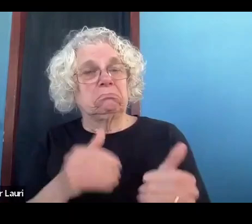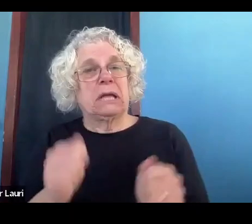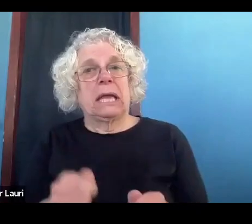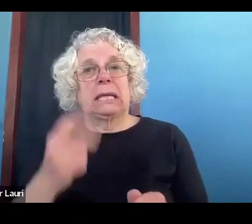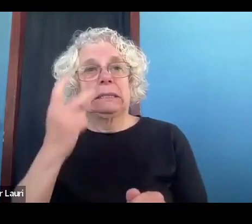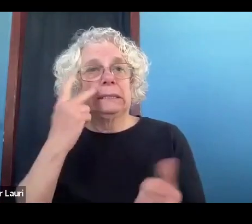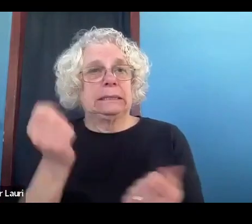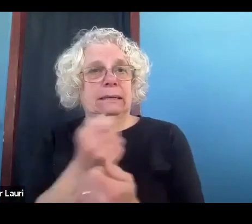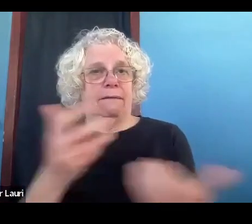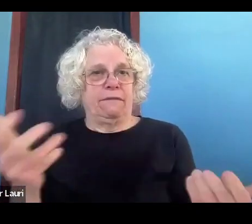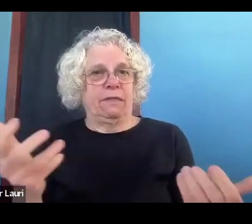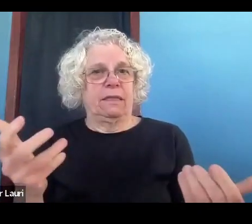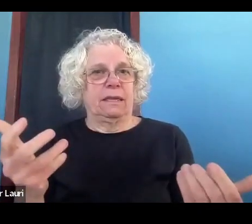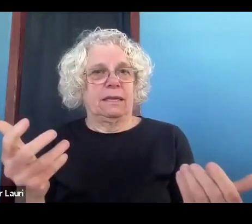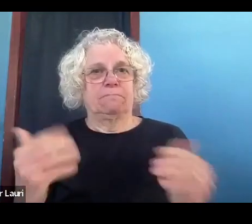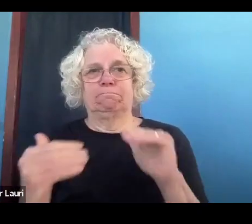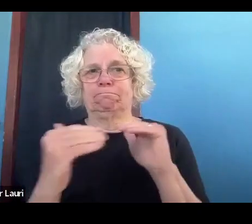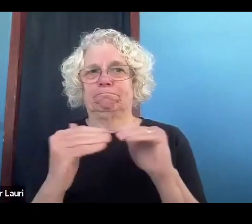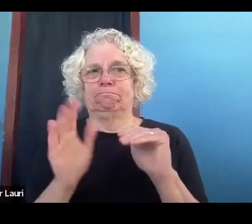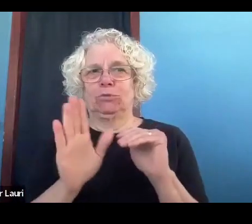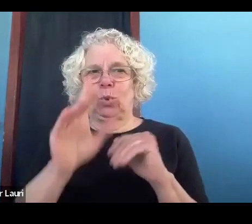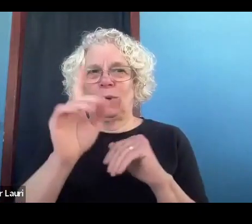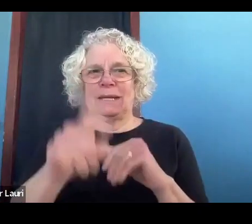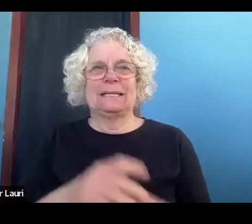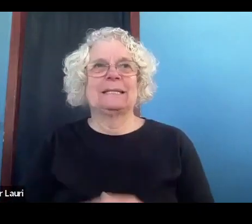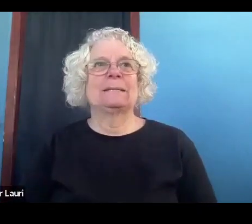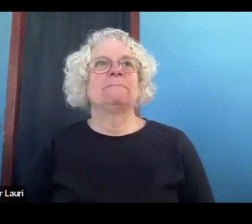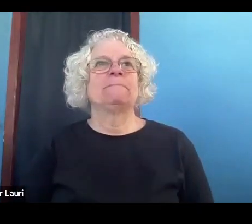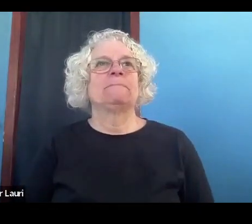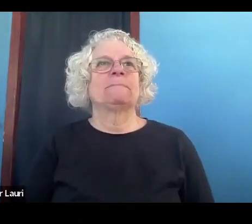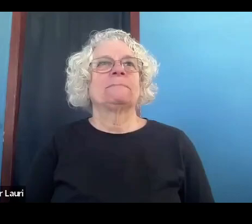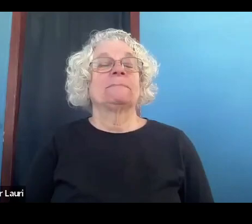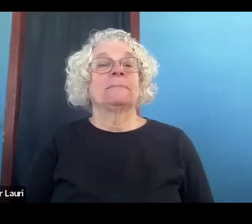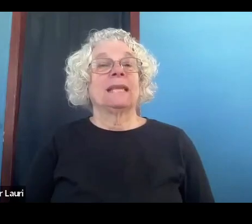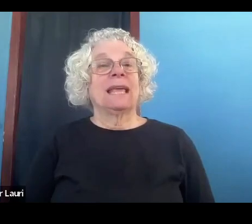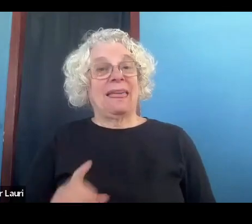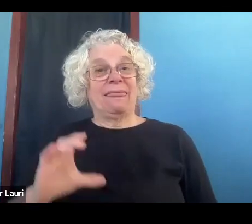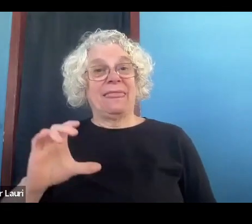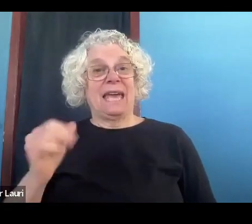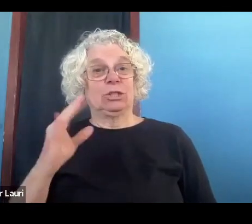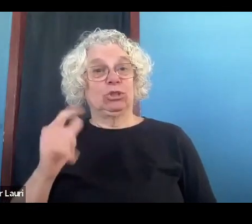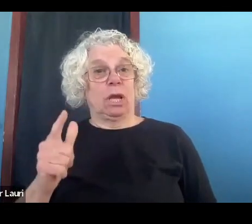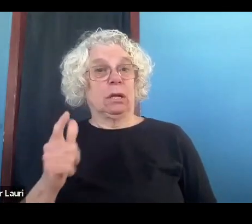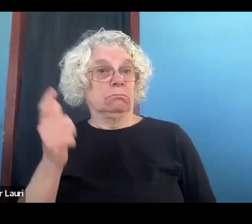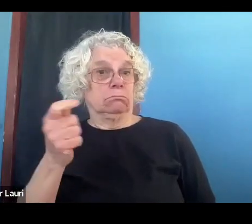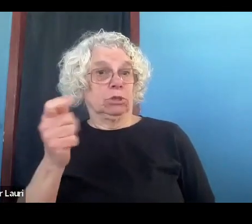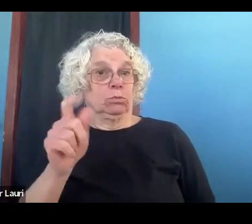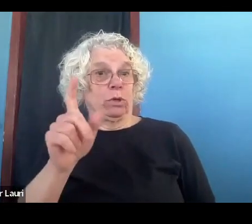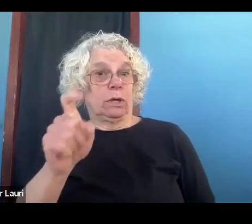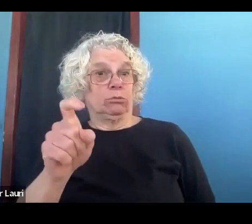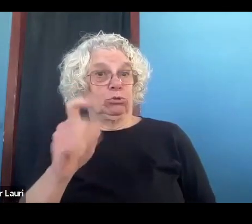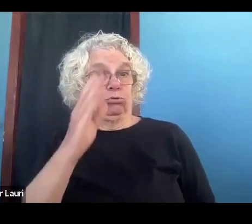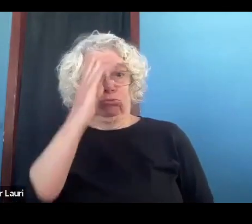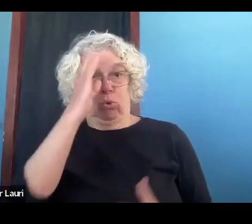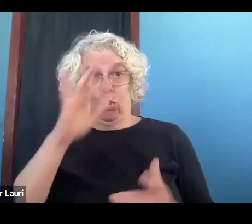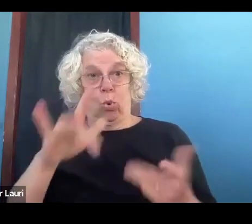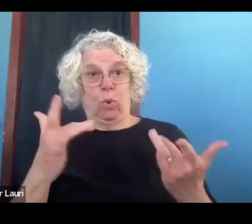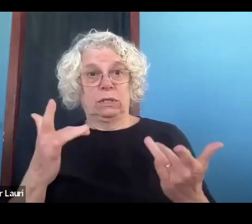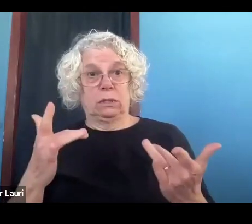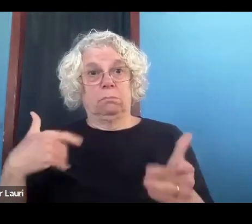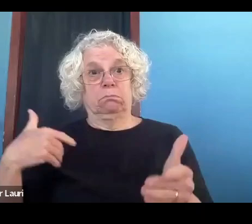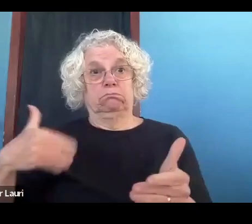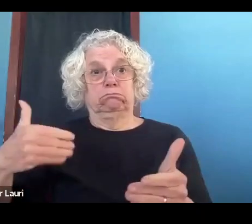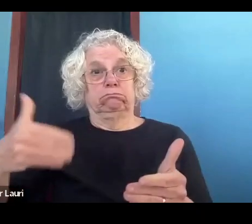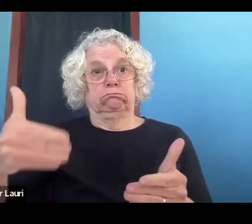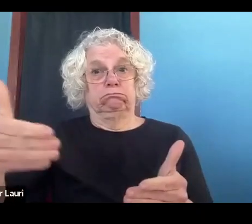material in a way that suits your needs. I also encourage you to subscribe to our YouTube channel to keep up with the latest addition to